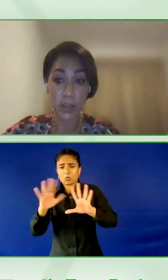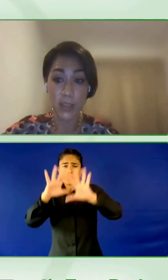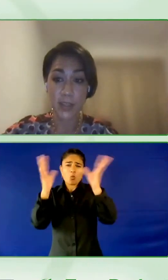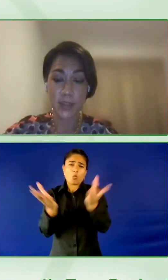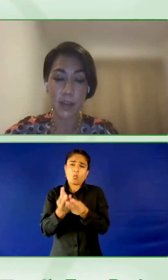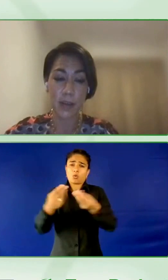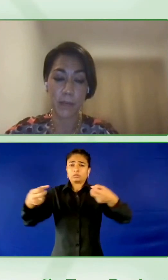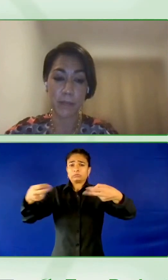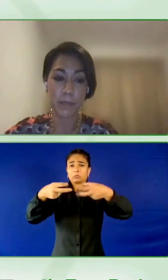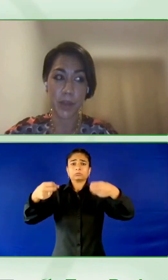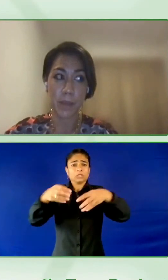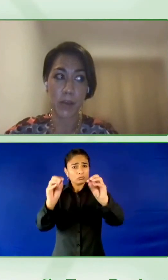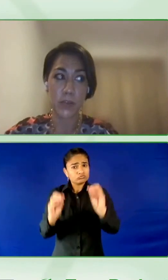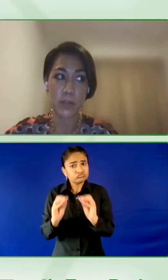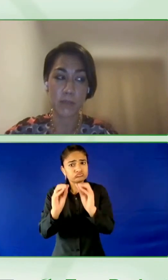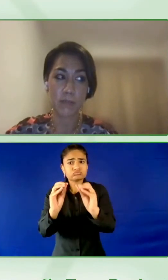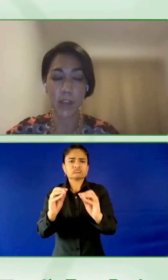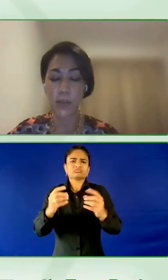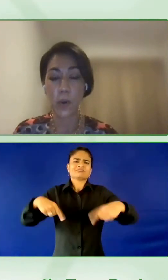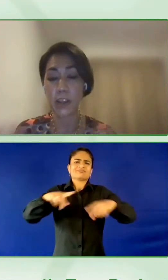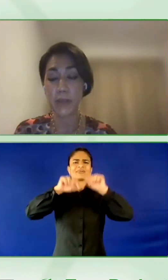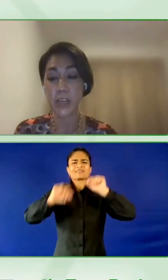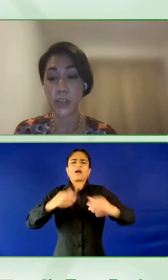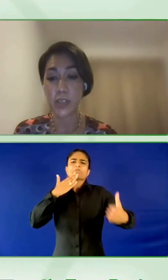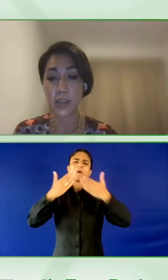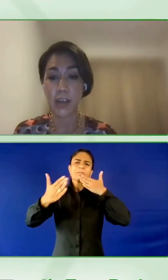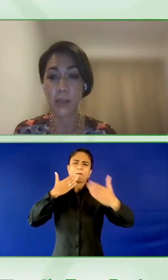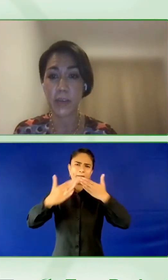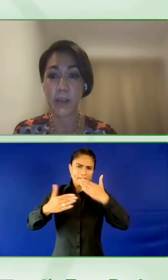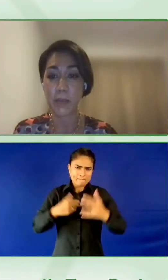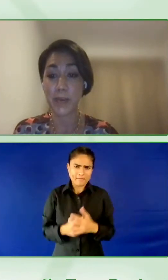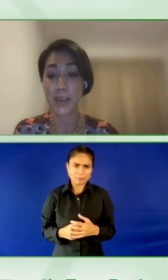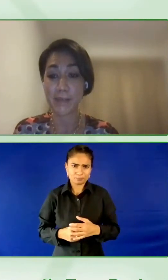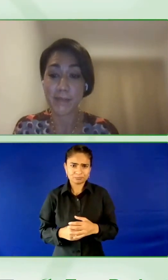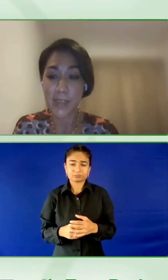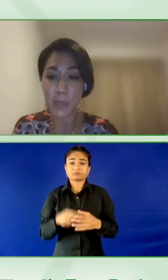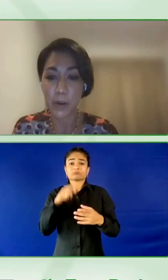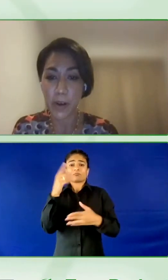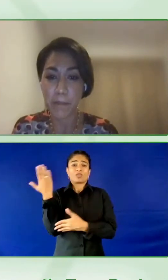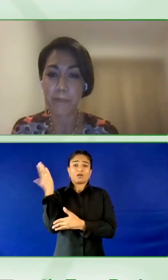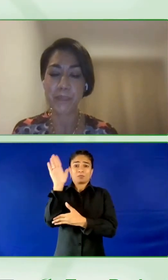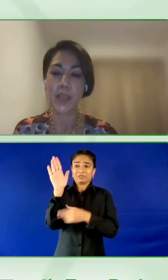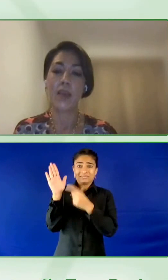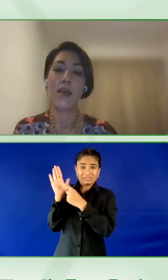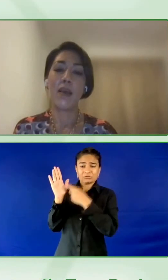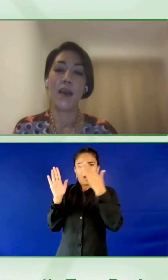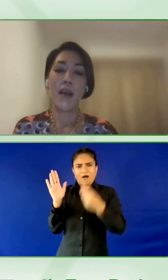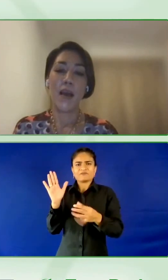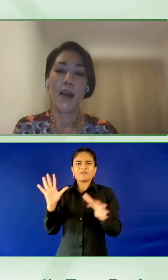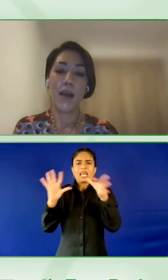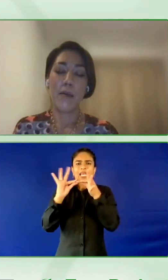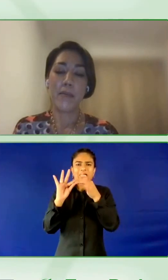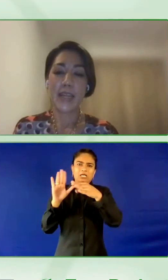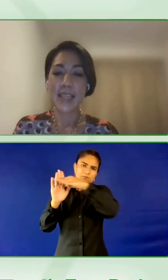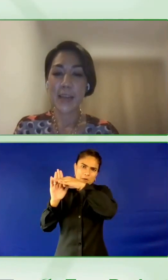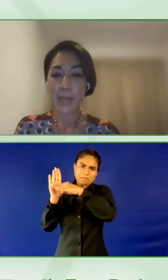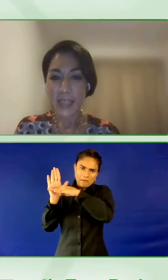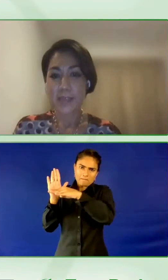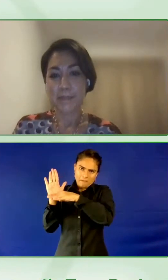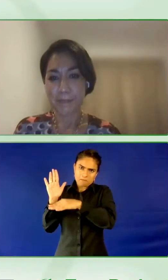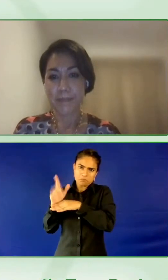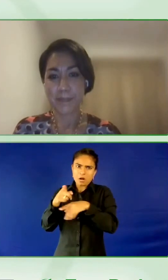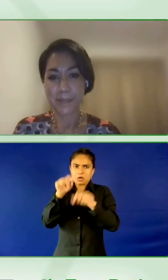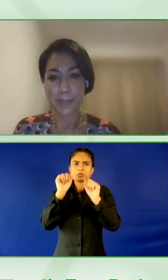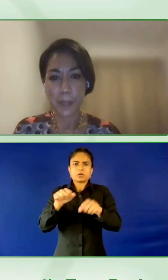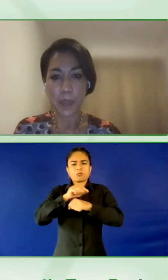some parents about kind of why they've been interested and how they've been helped by this program. Next slide,